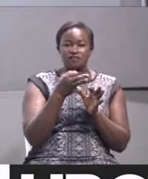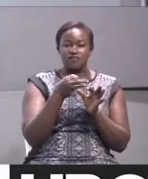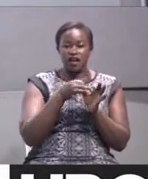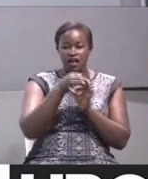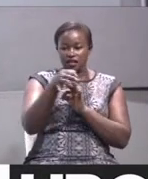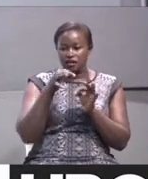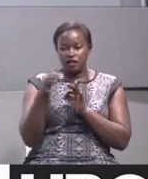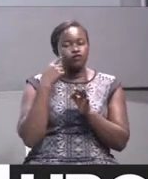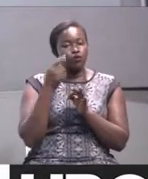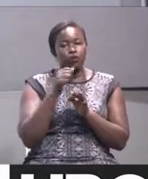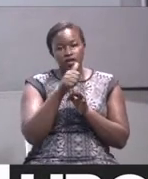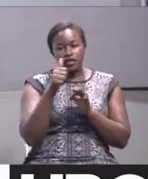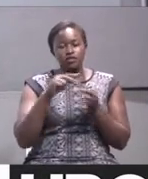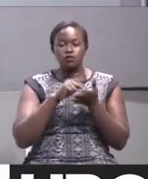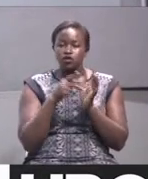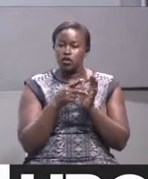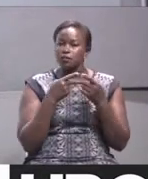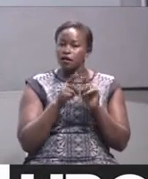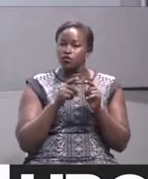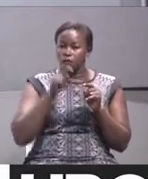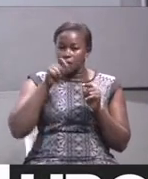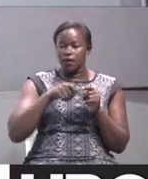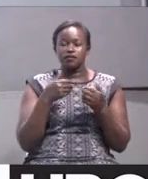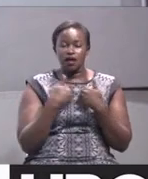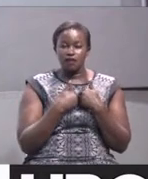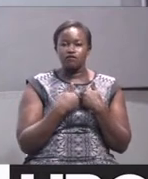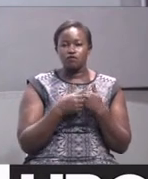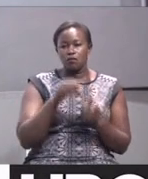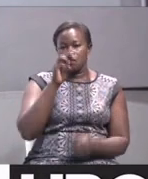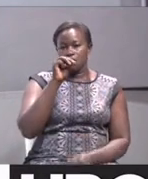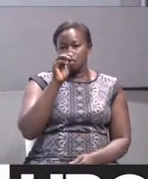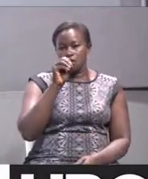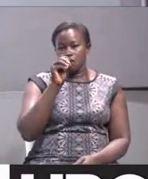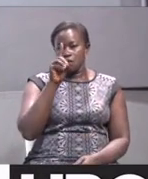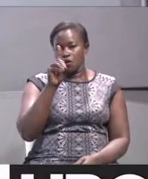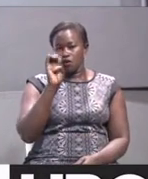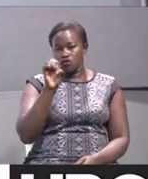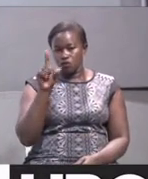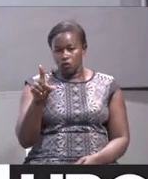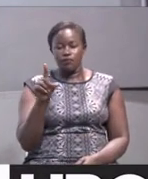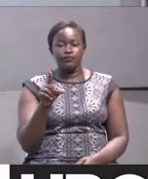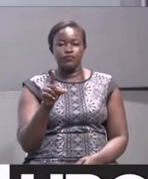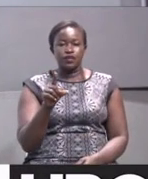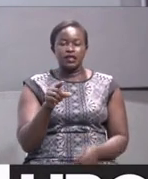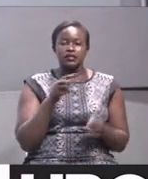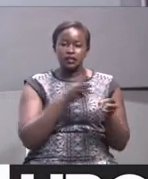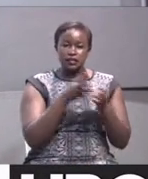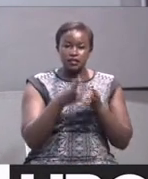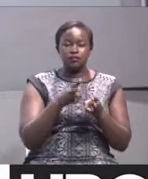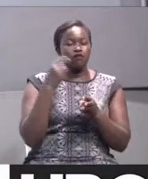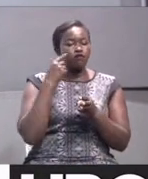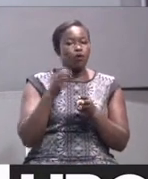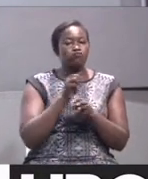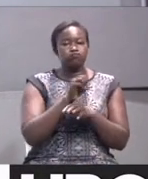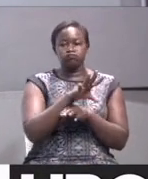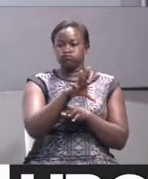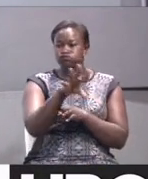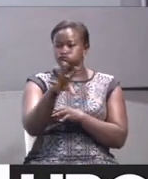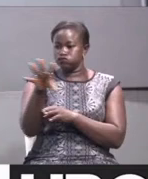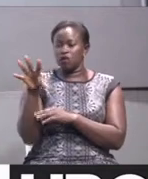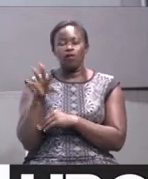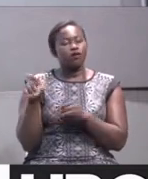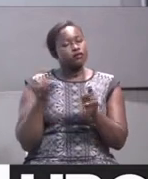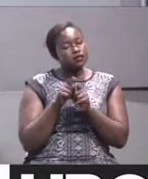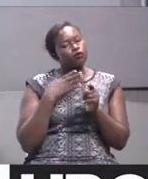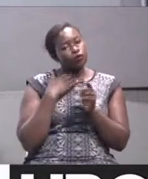scheme. But they are supposed to be model irrigation systems. And this one is to, of course,